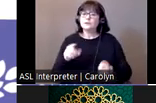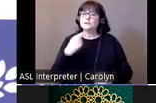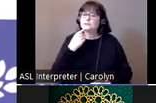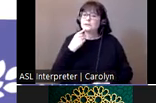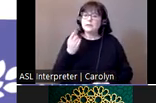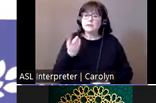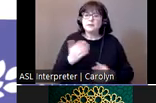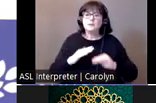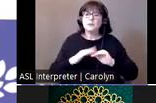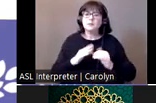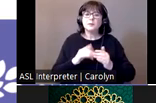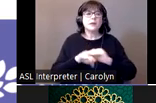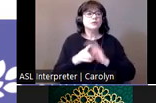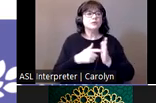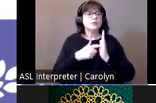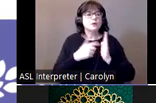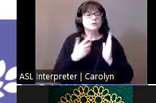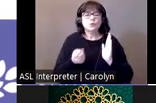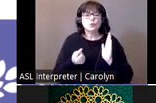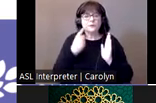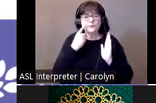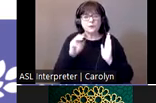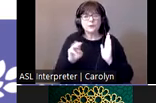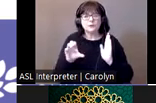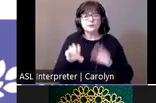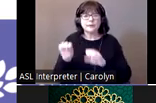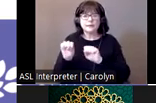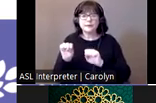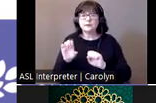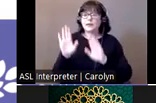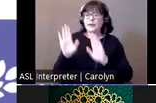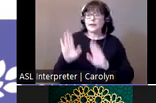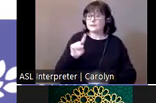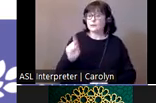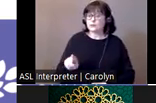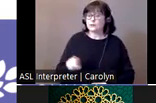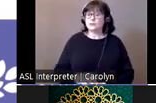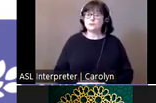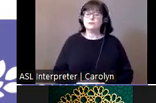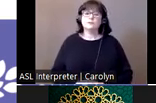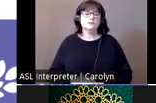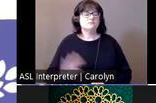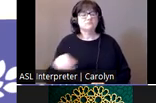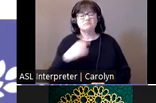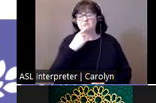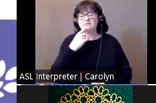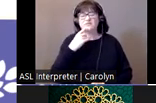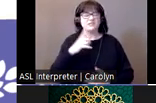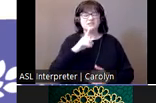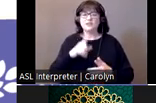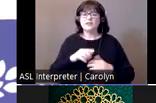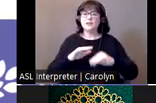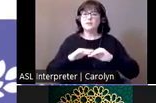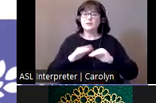are the typical minimum entry requirements in taking a micro-credential? Excellent question, Bruce. It does vary a lot because it